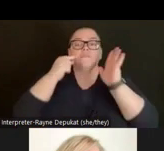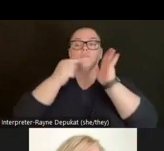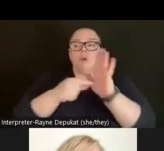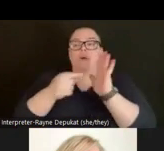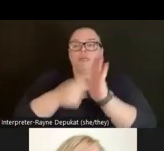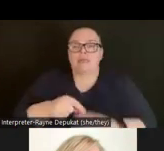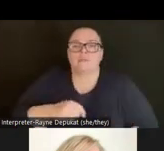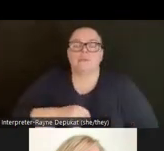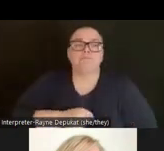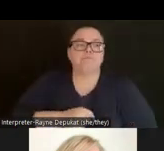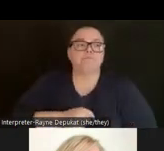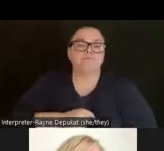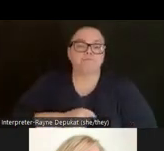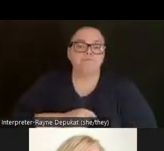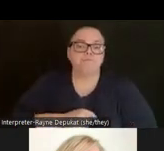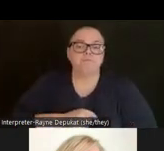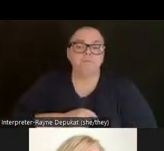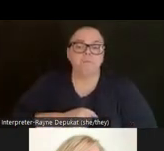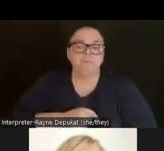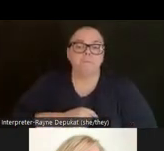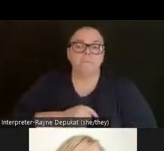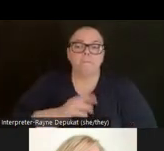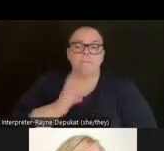in the